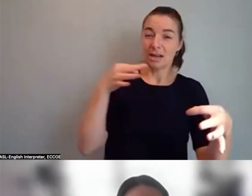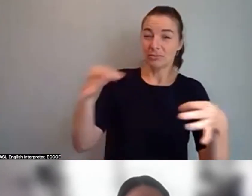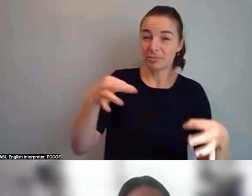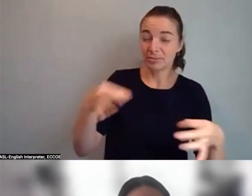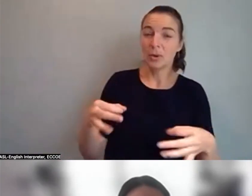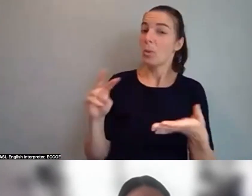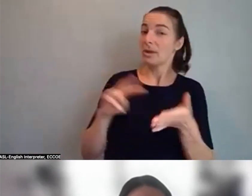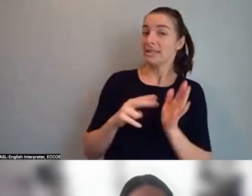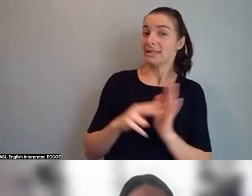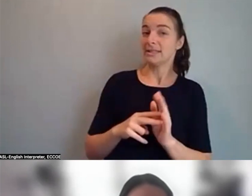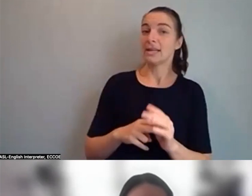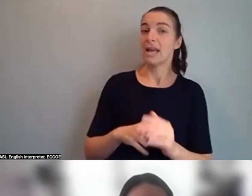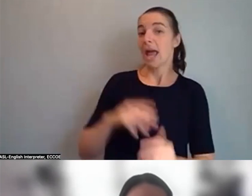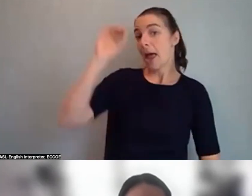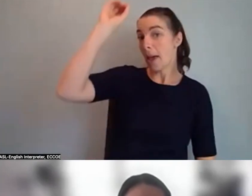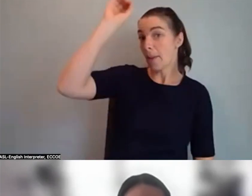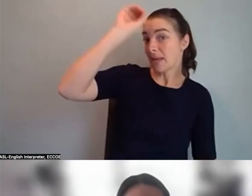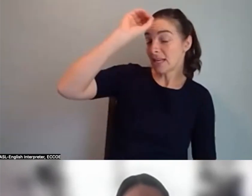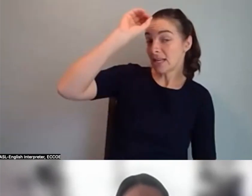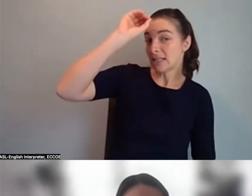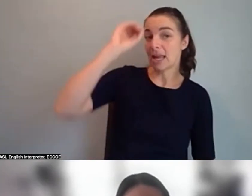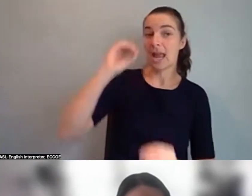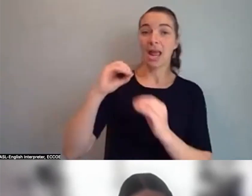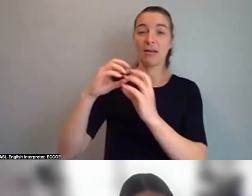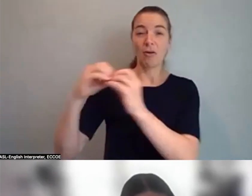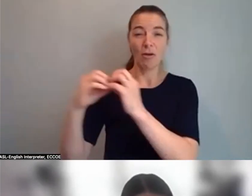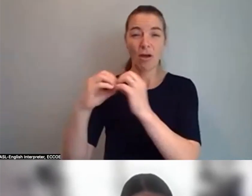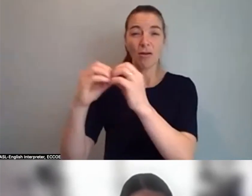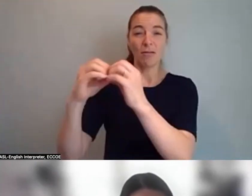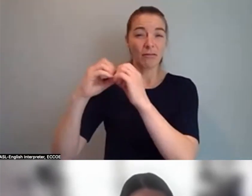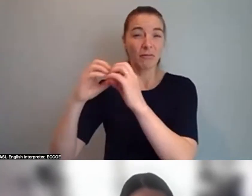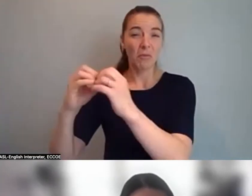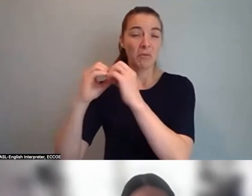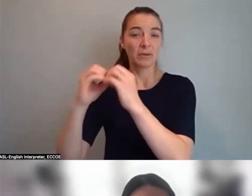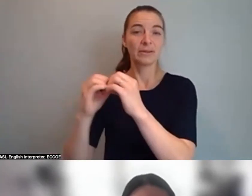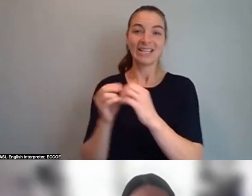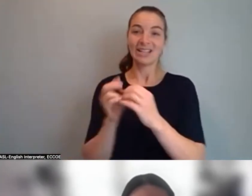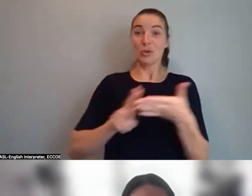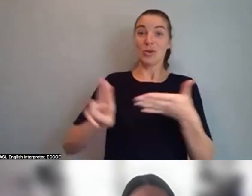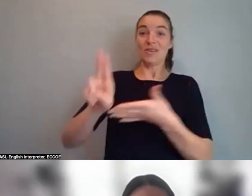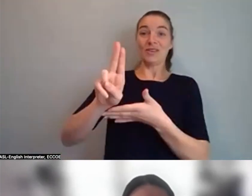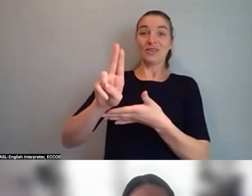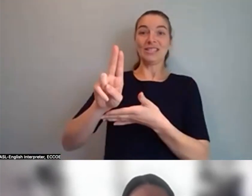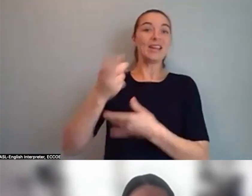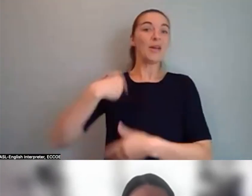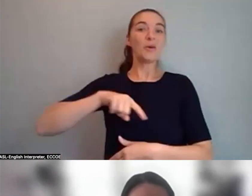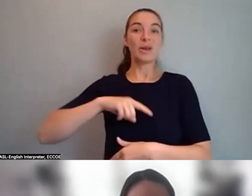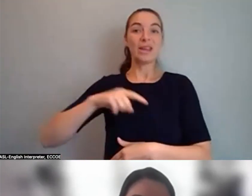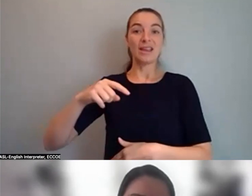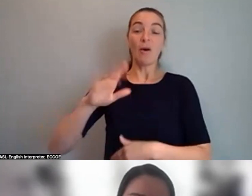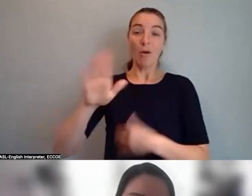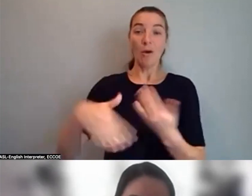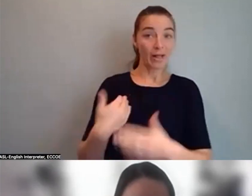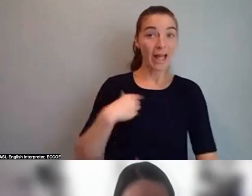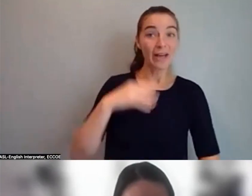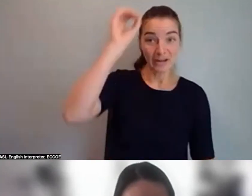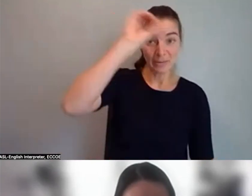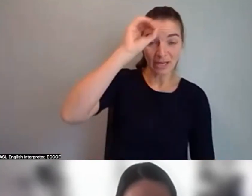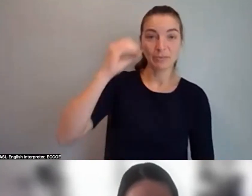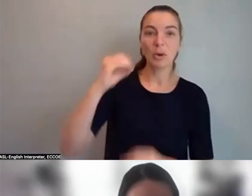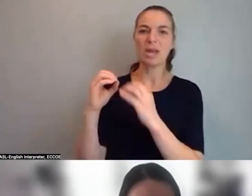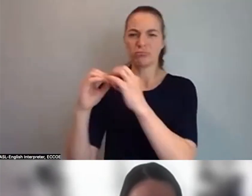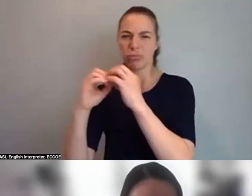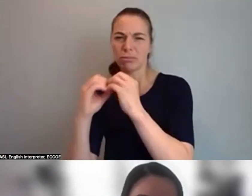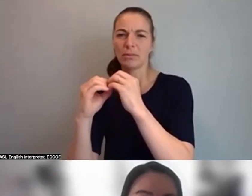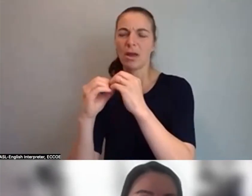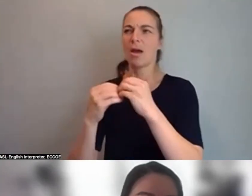And I said, you know, we're in a university, we live in argument land. You know, we don't live, everybody's has an opinion, but, you know, we, we make, we